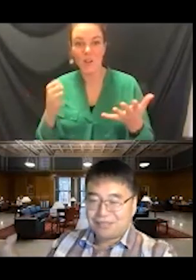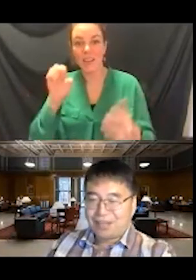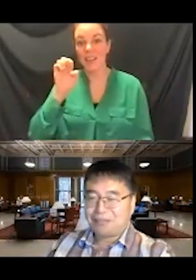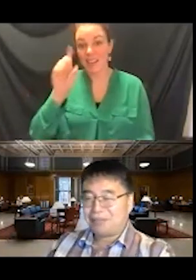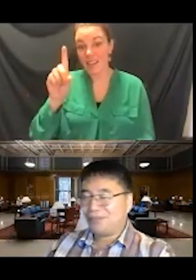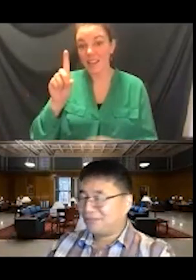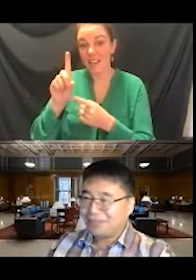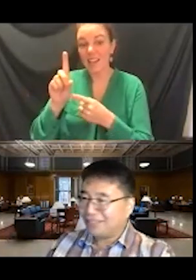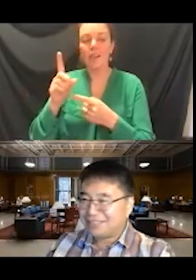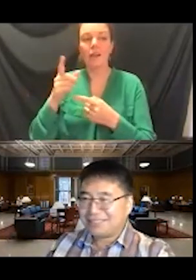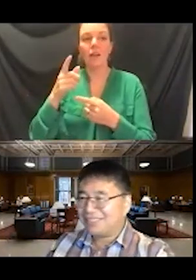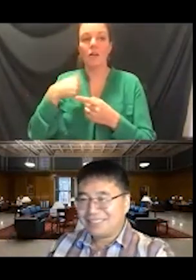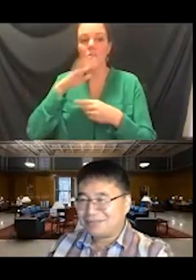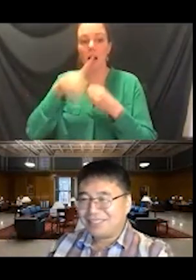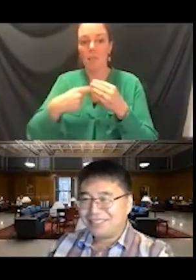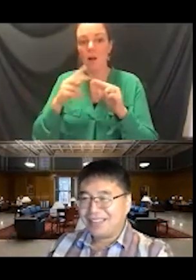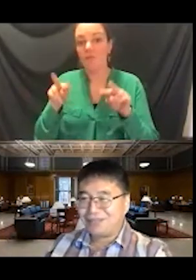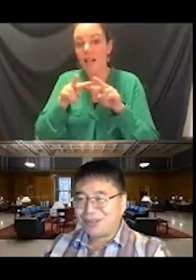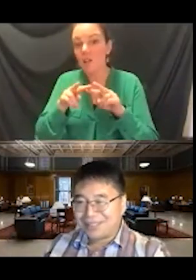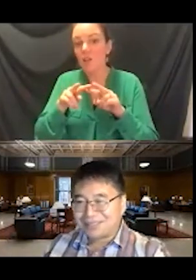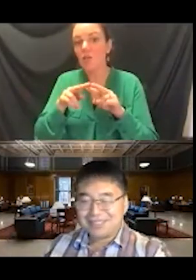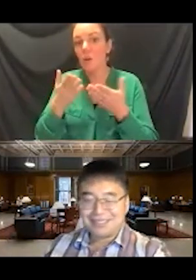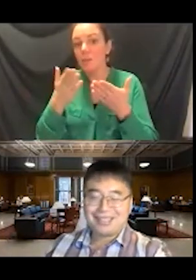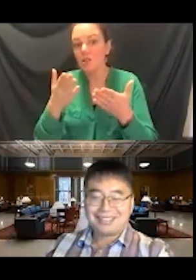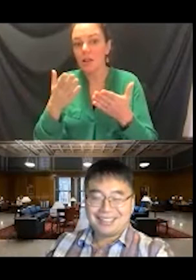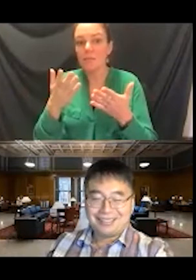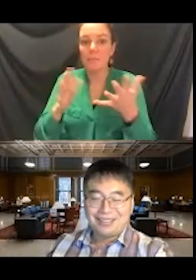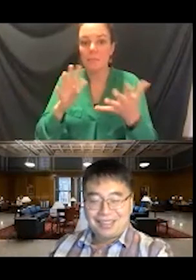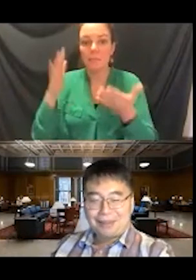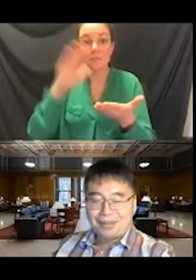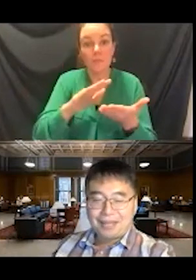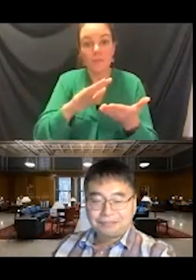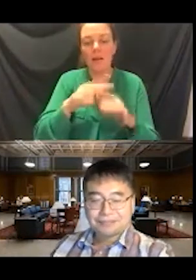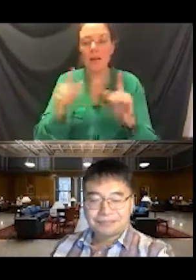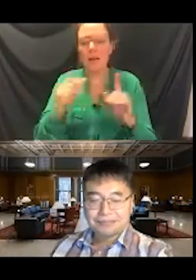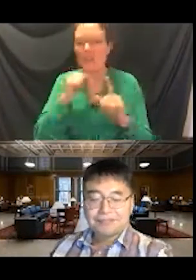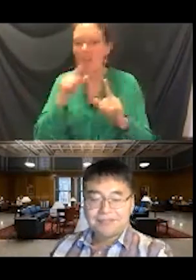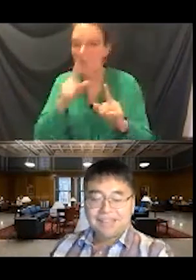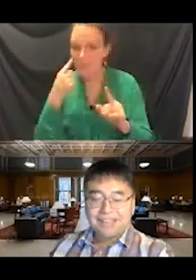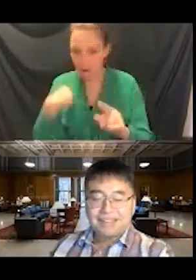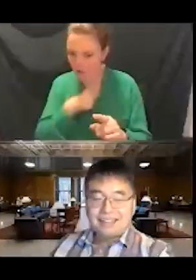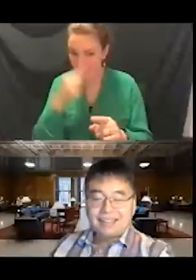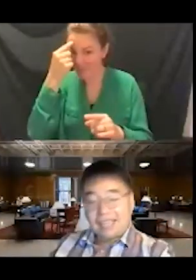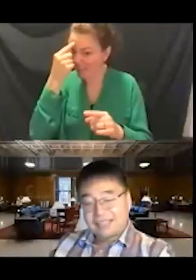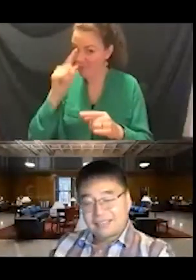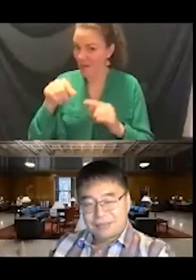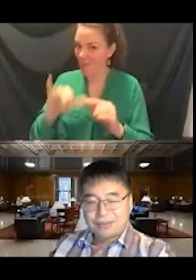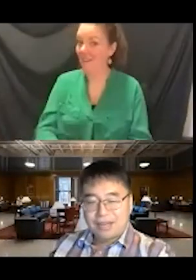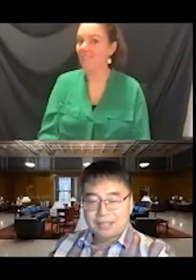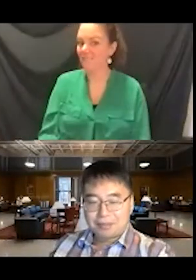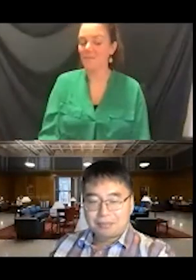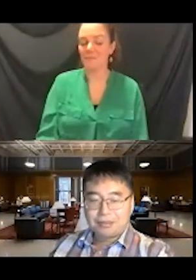as a value proposition, but it's really not for us, right? So that's, you think about that. And lastly,